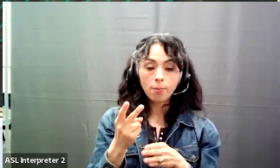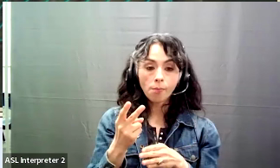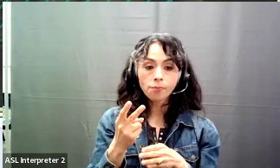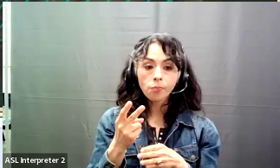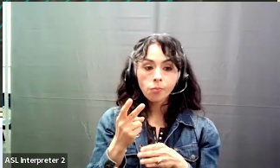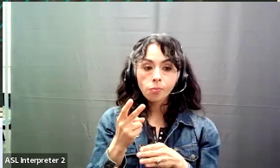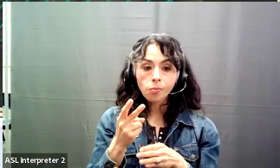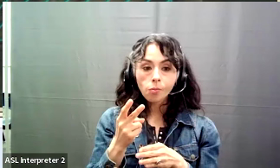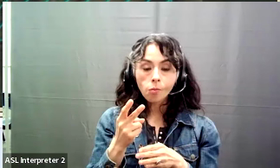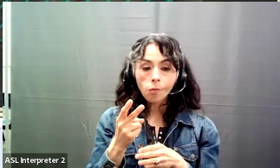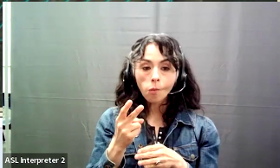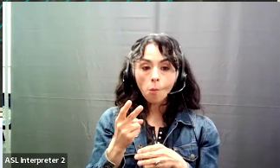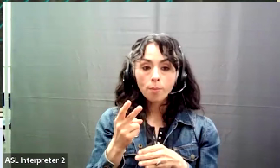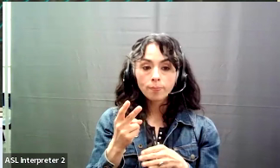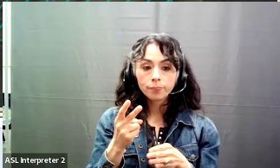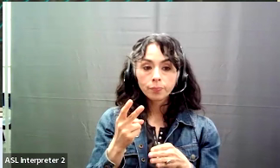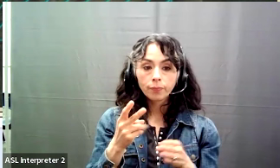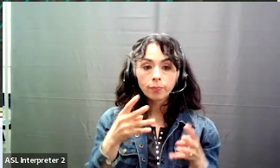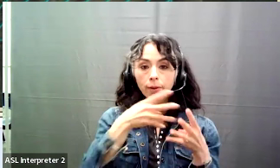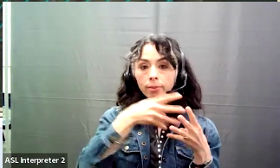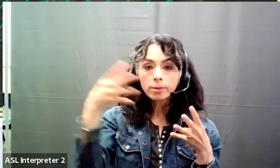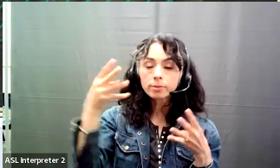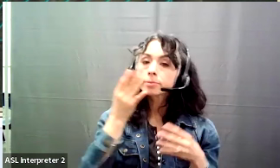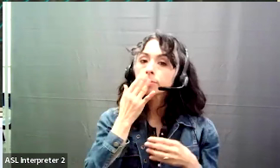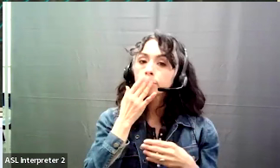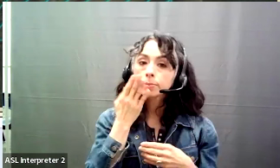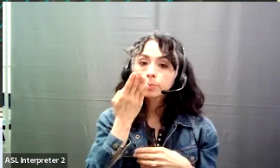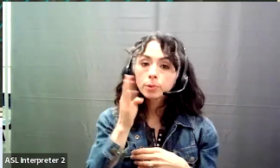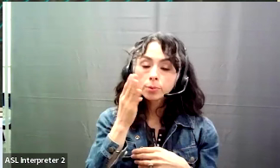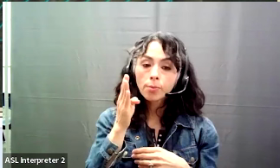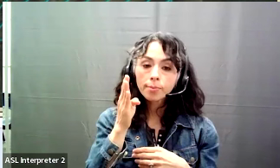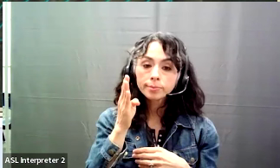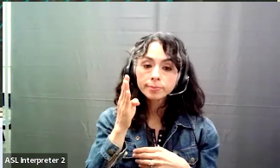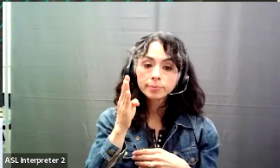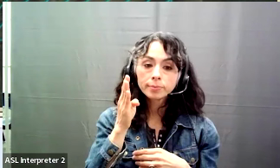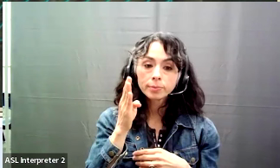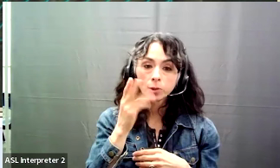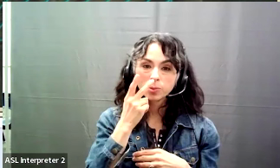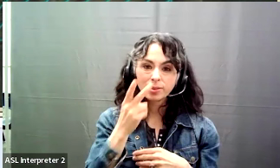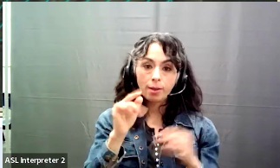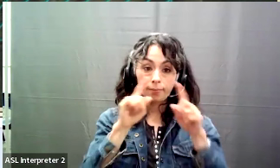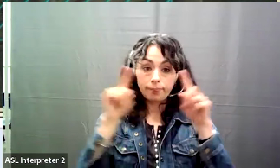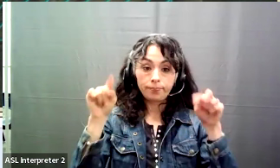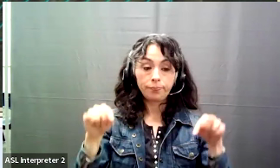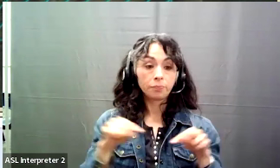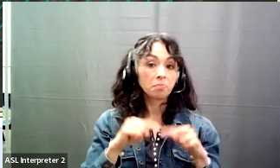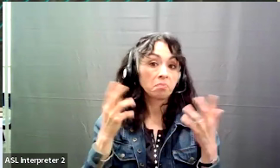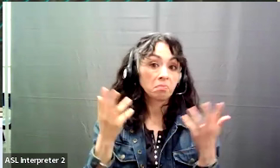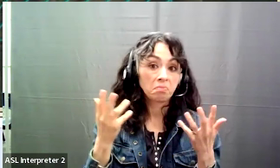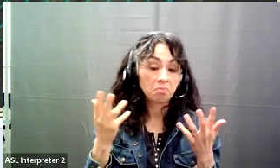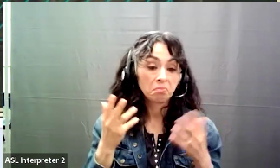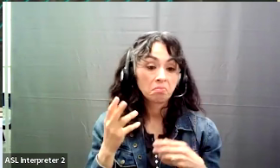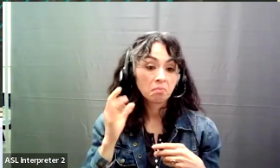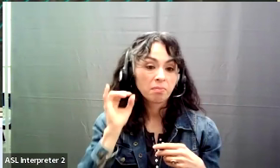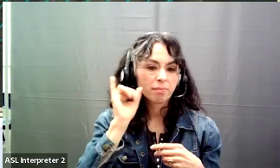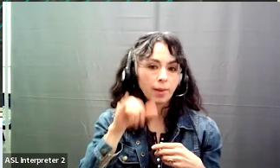is going to be marked by lines that are diagonal and blue in color. And then I know